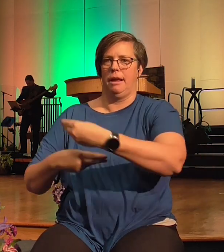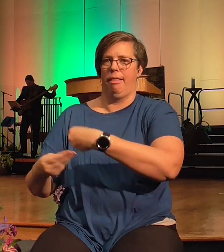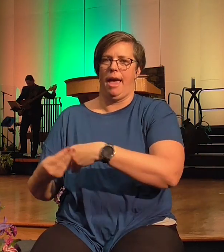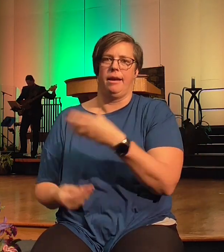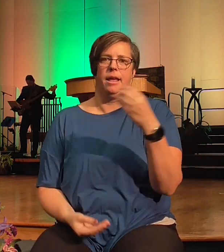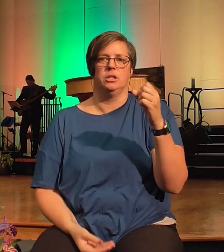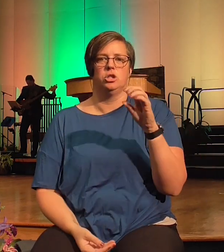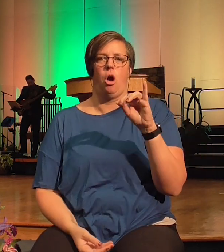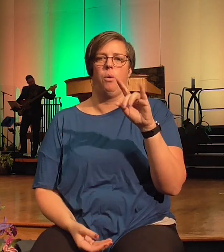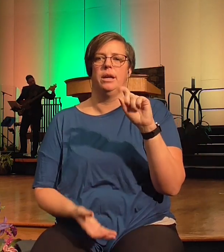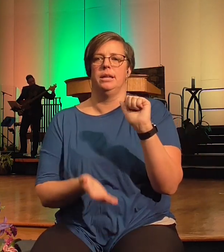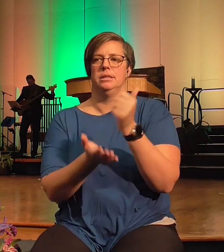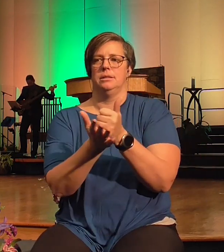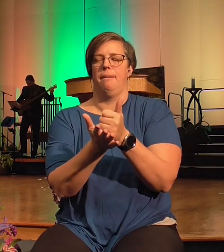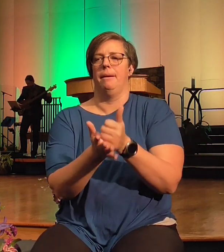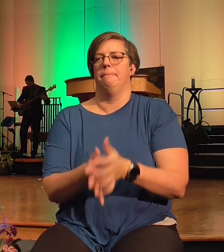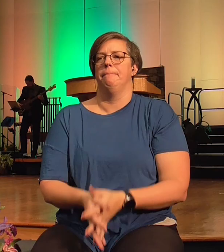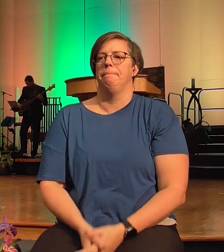it is.